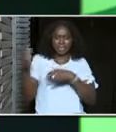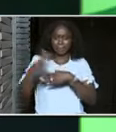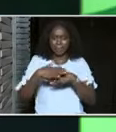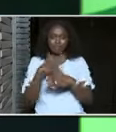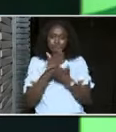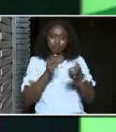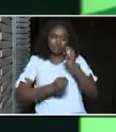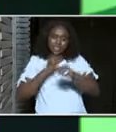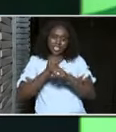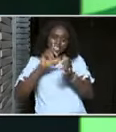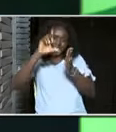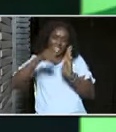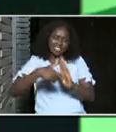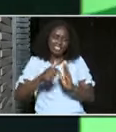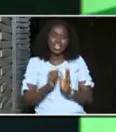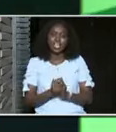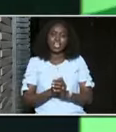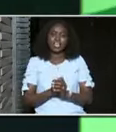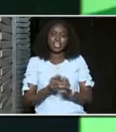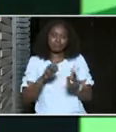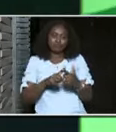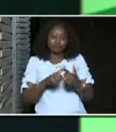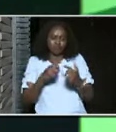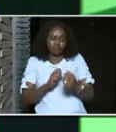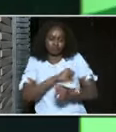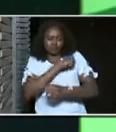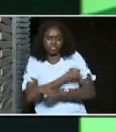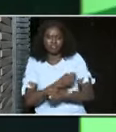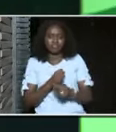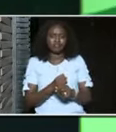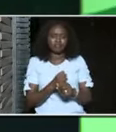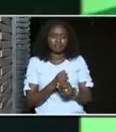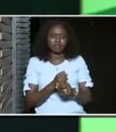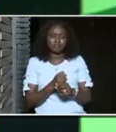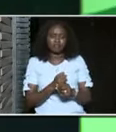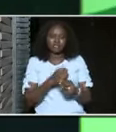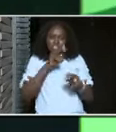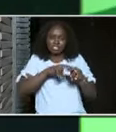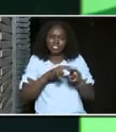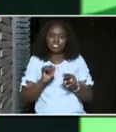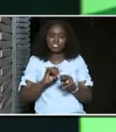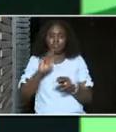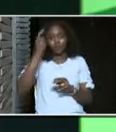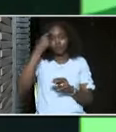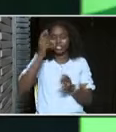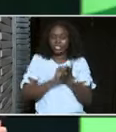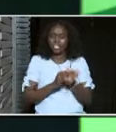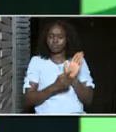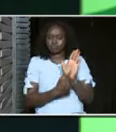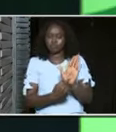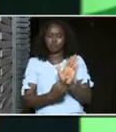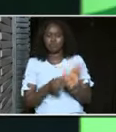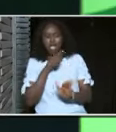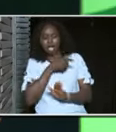to trounce a strong sitting governor. That shows that definitely he understands